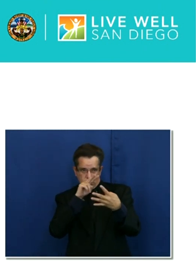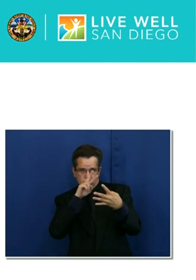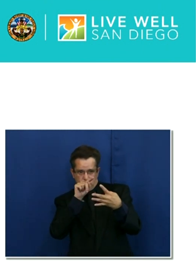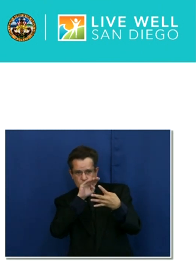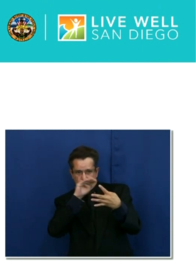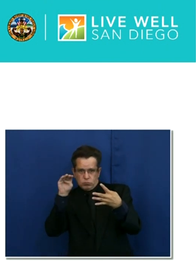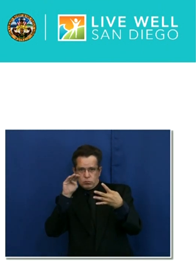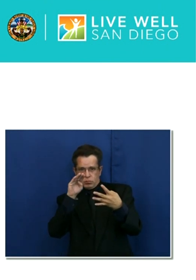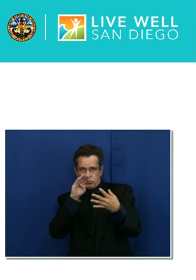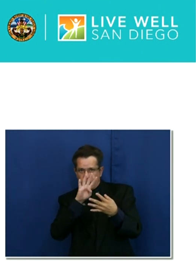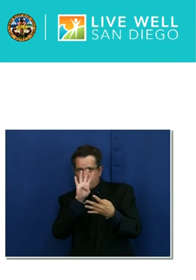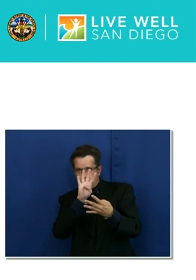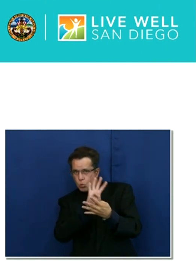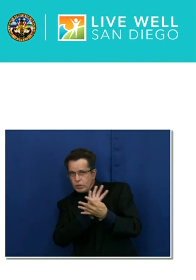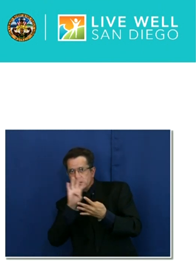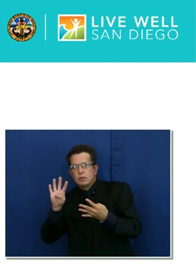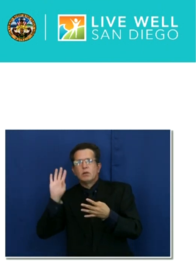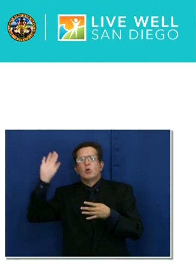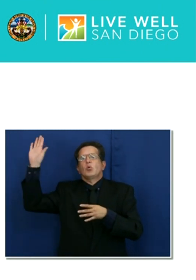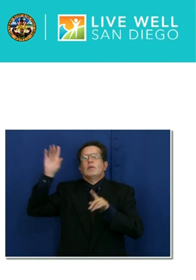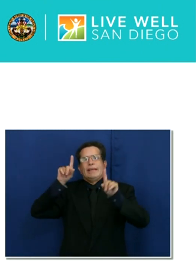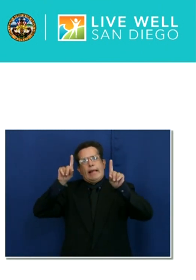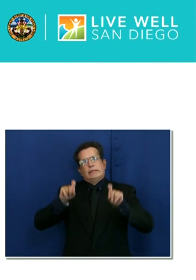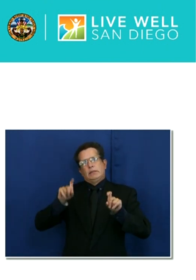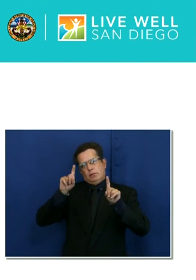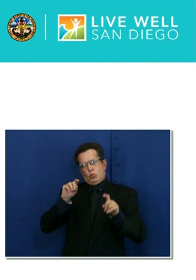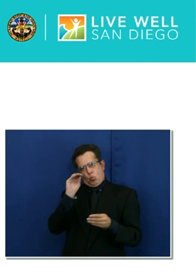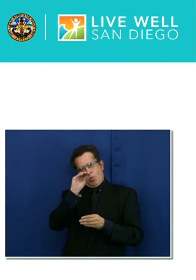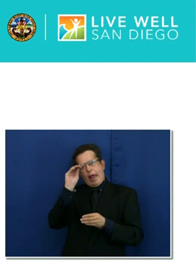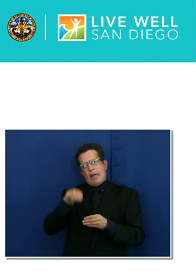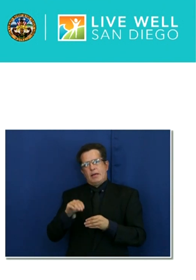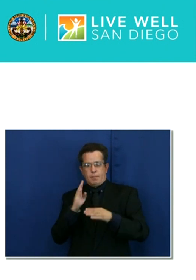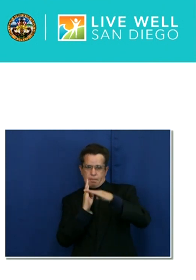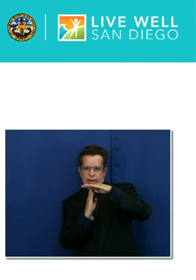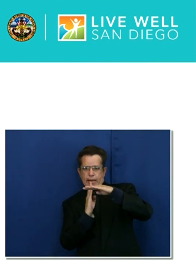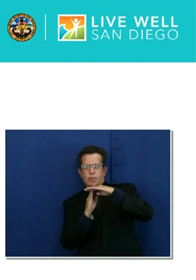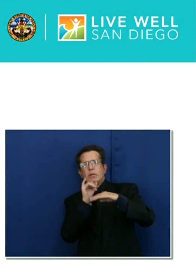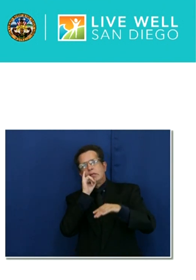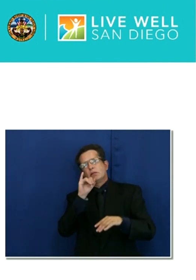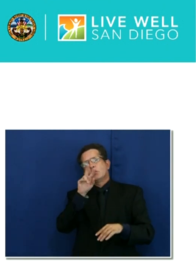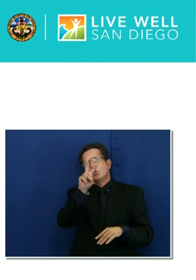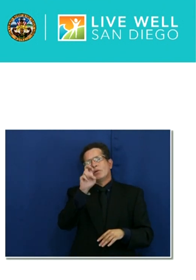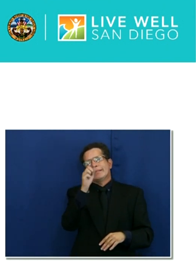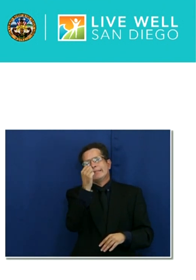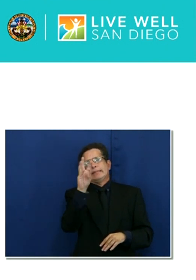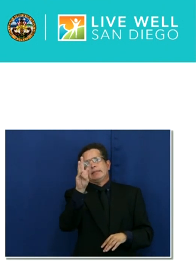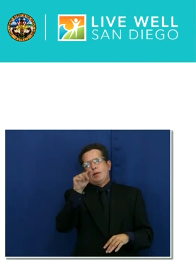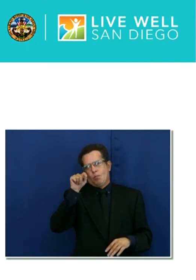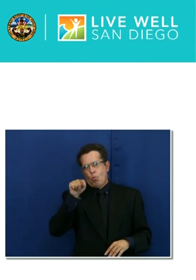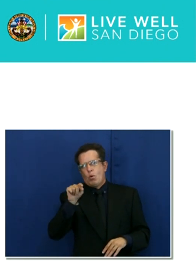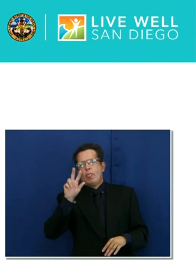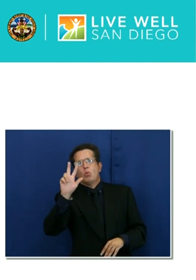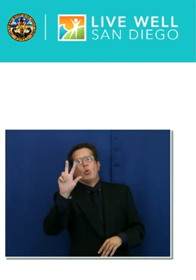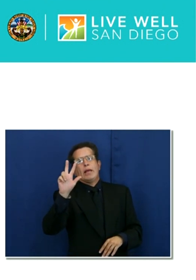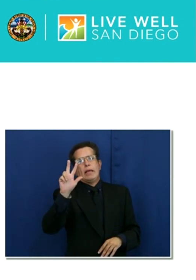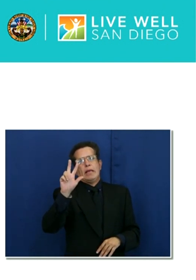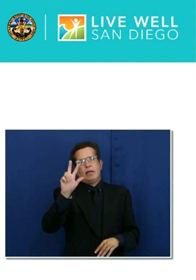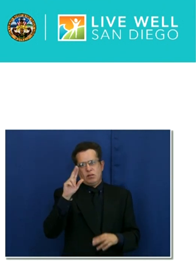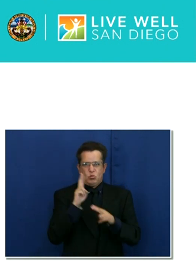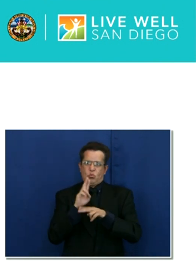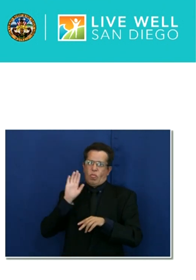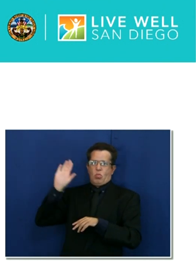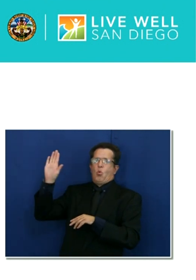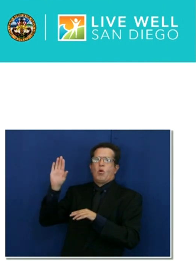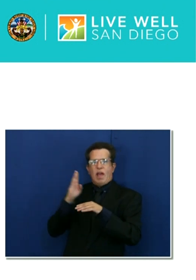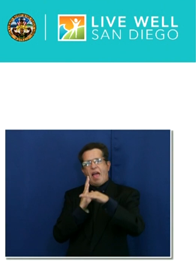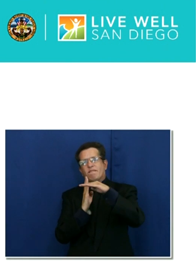state's median testing rate will be 216.3. Now,